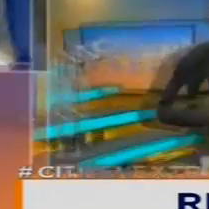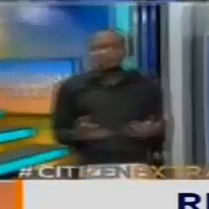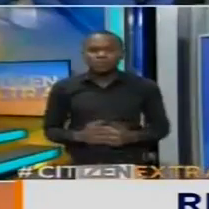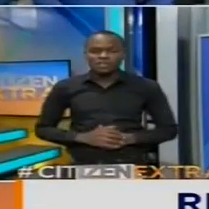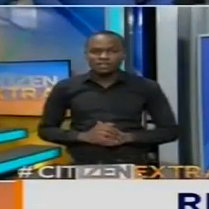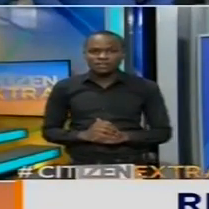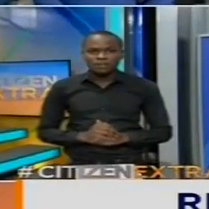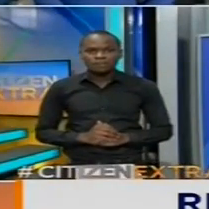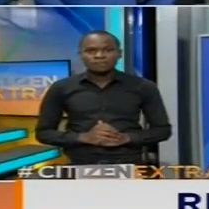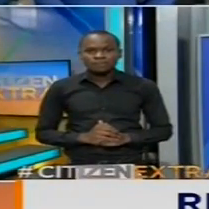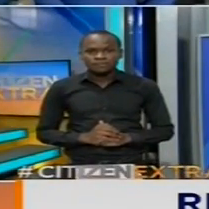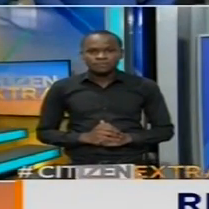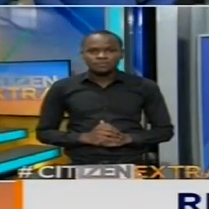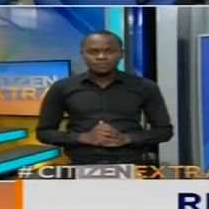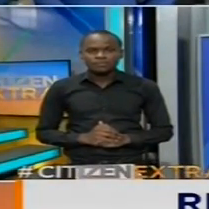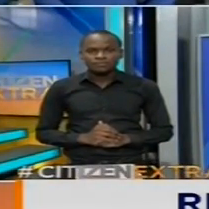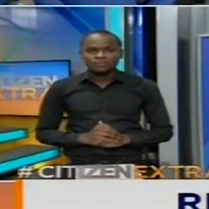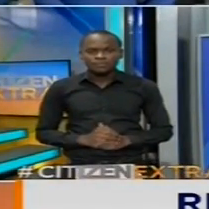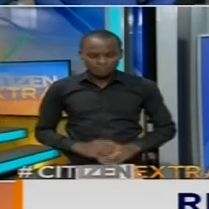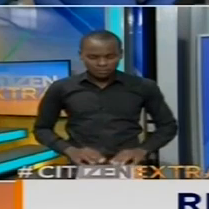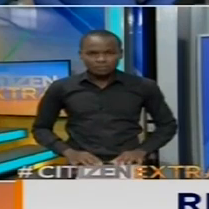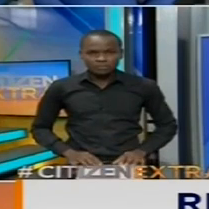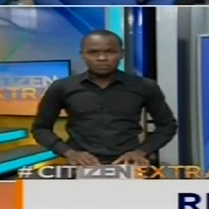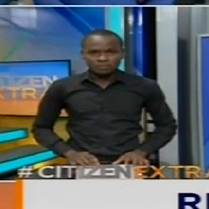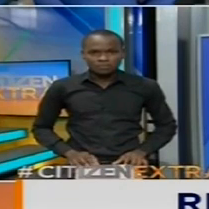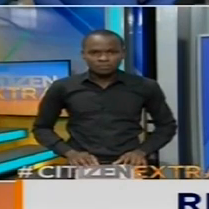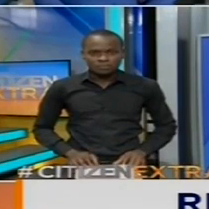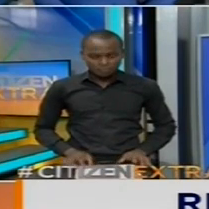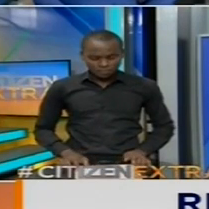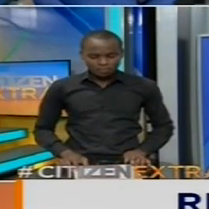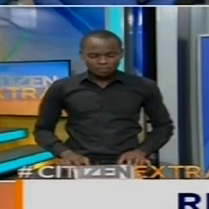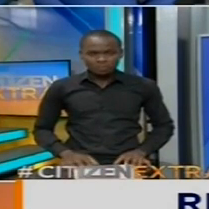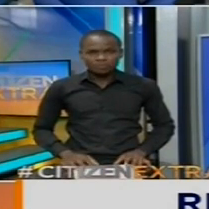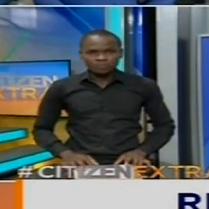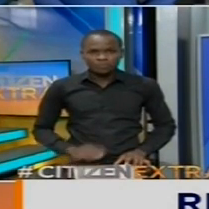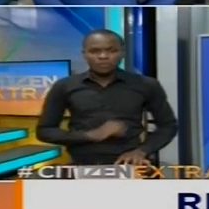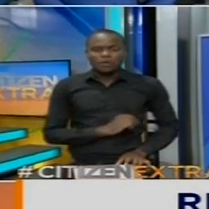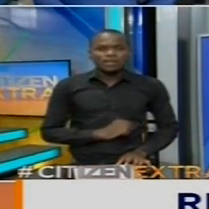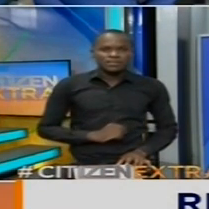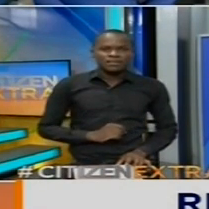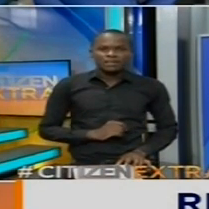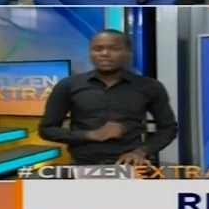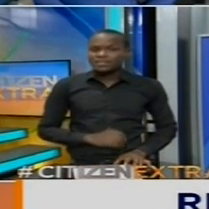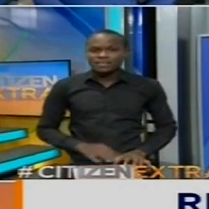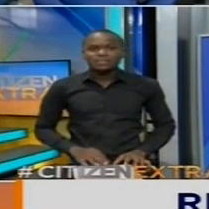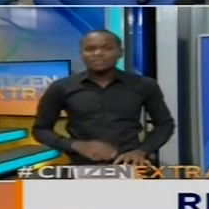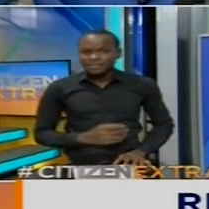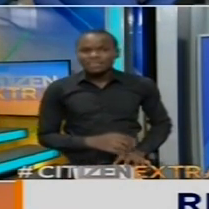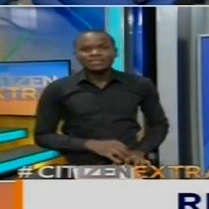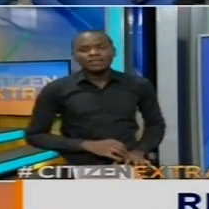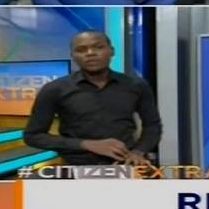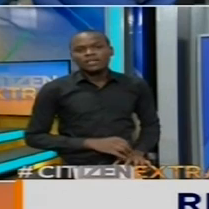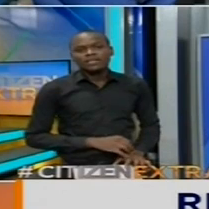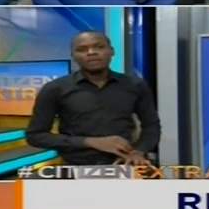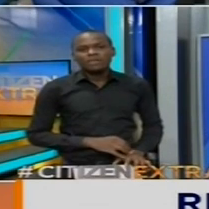in a bid to protest? That's just evil. Unbelievable. All right. As Lillian says, that